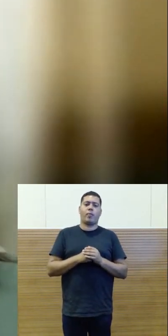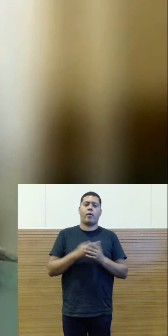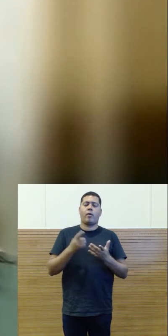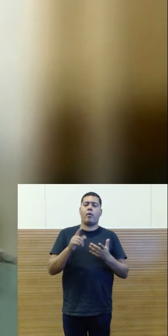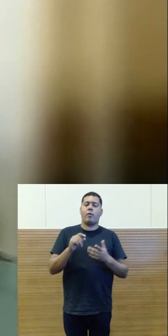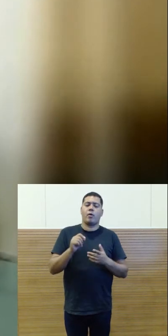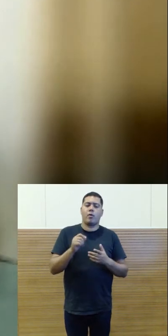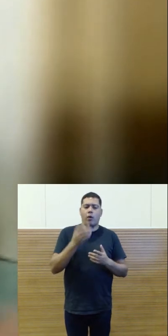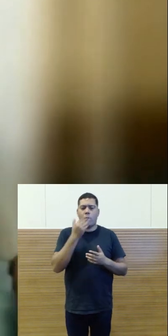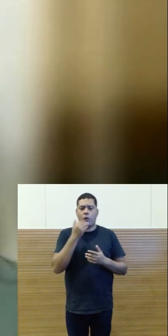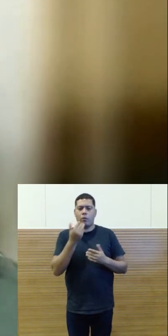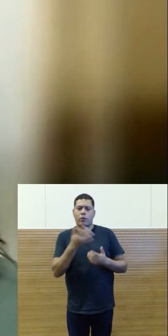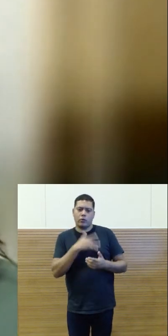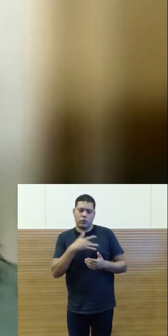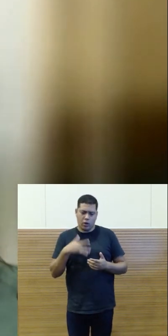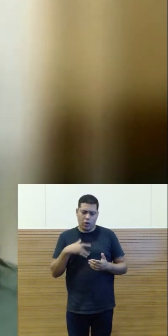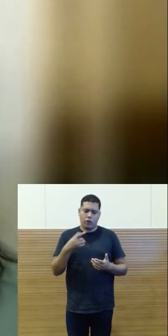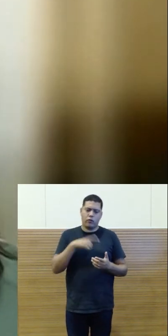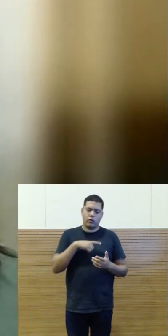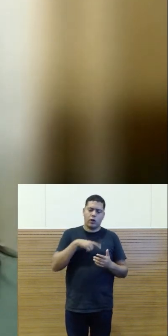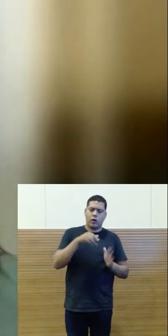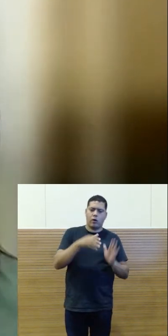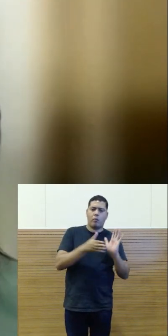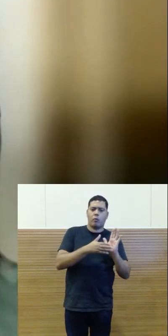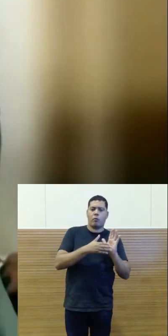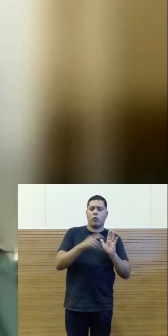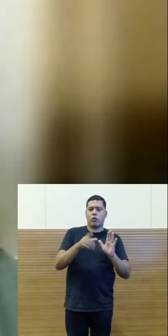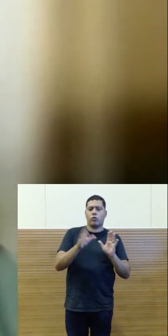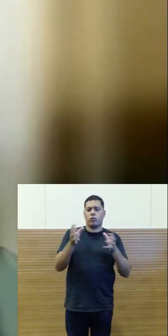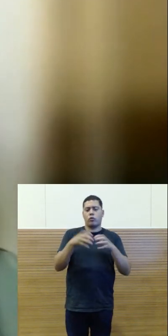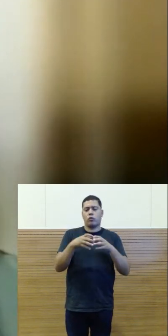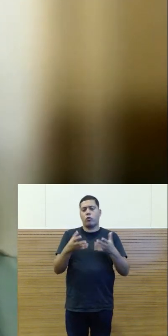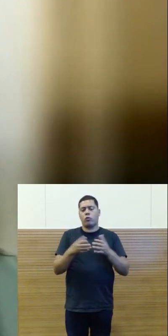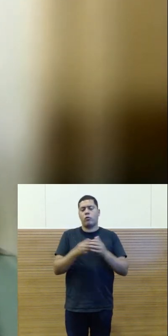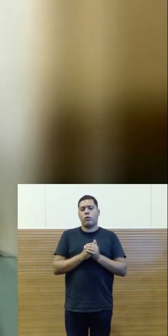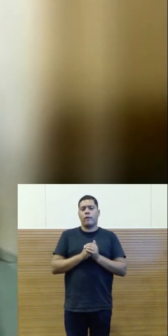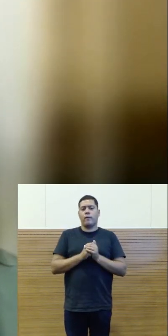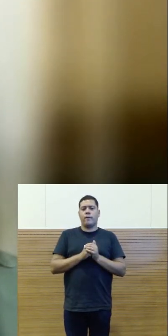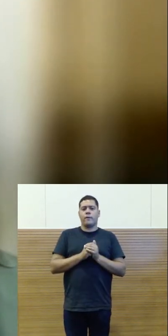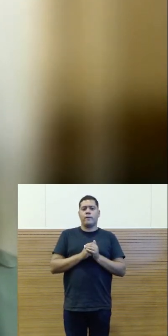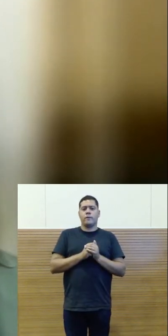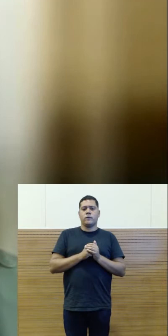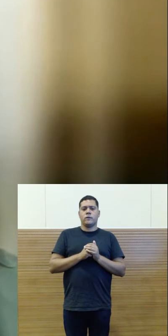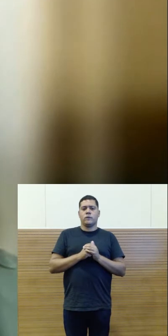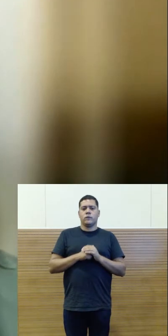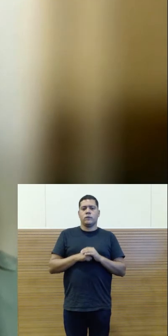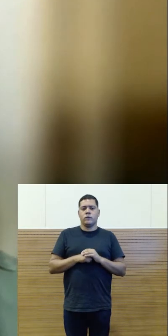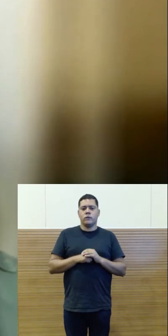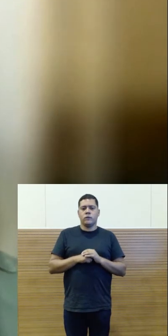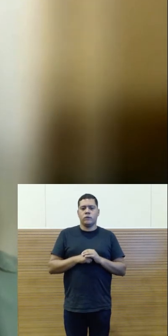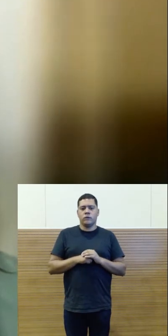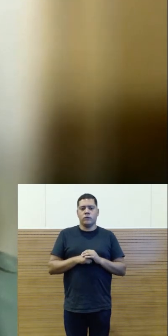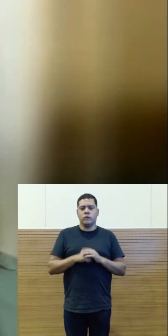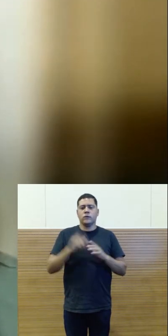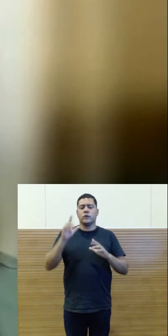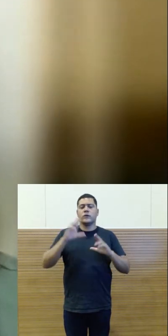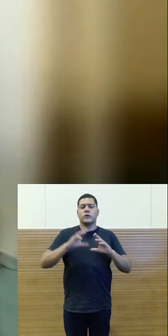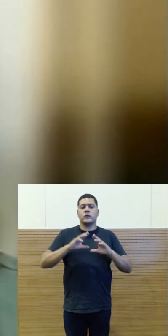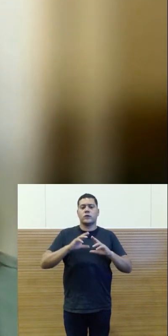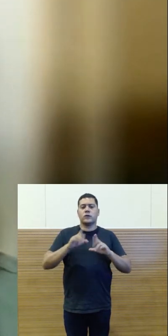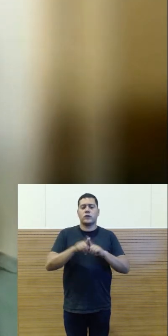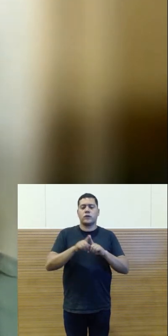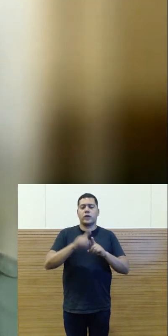the Healthy Diets Coalition will work that is being proposed in the scope of the summit. And